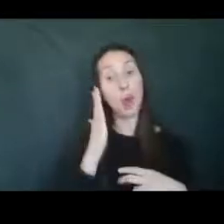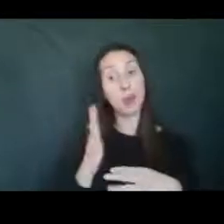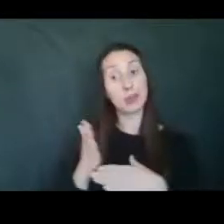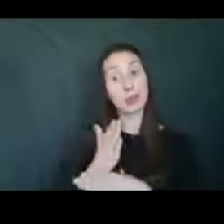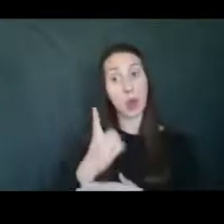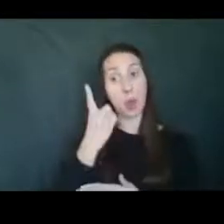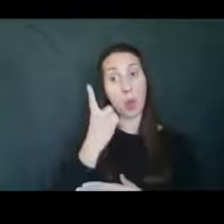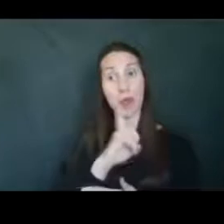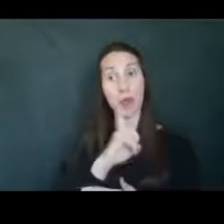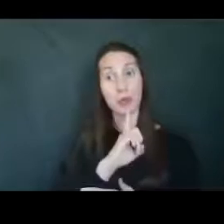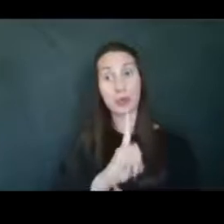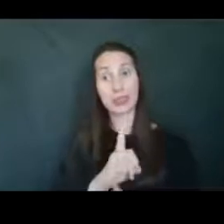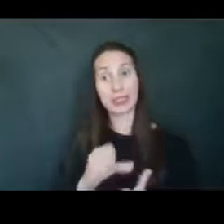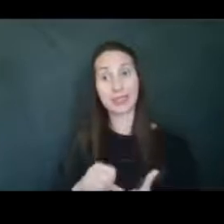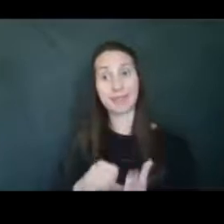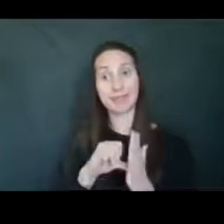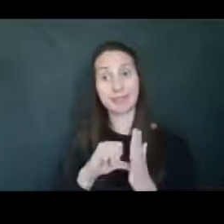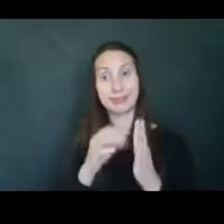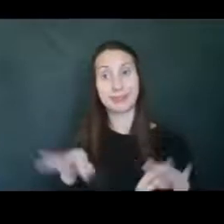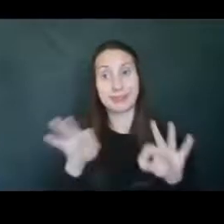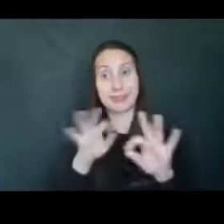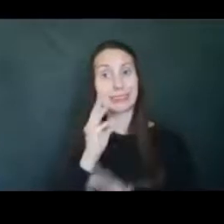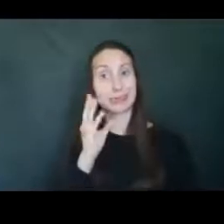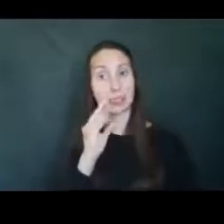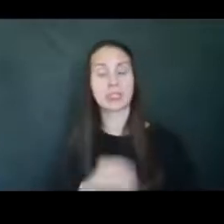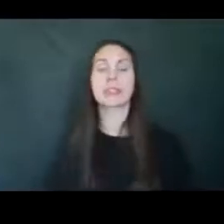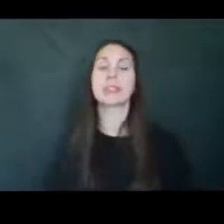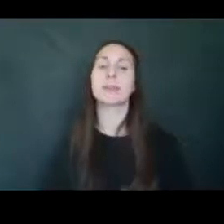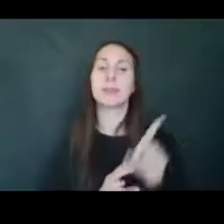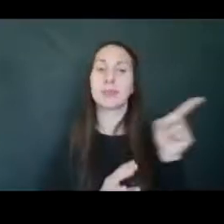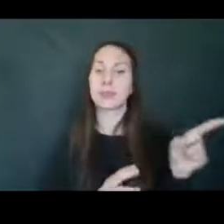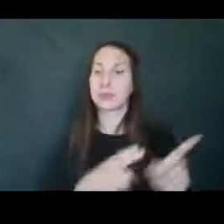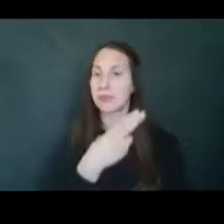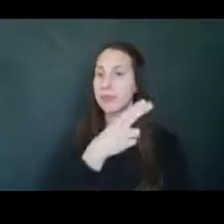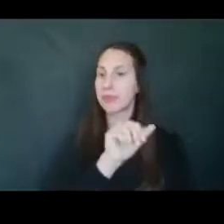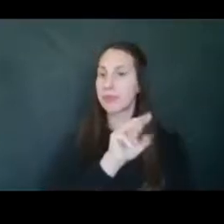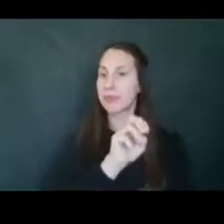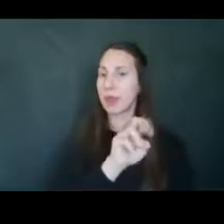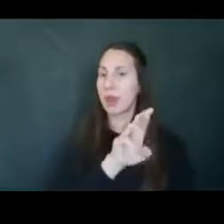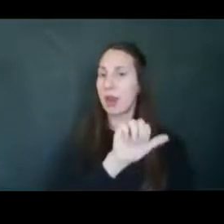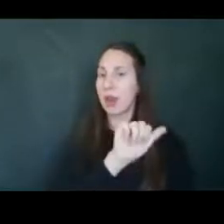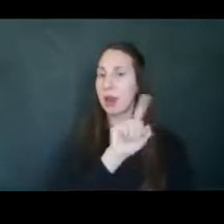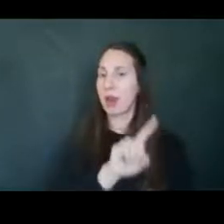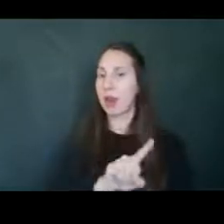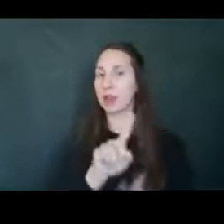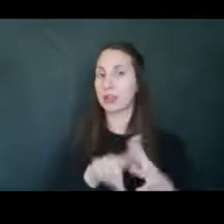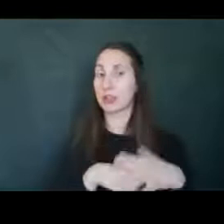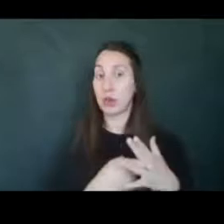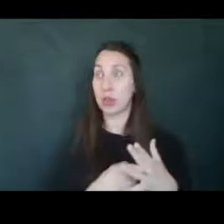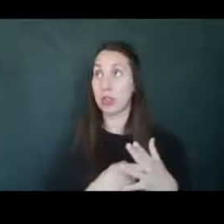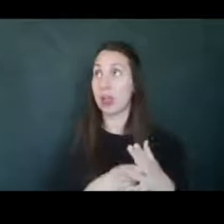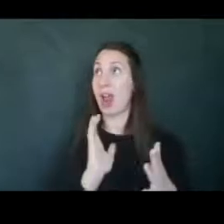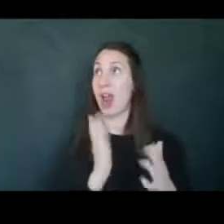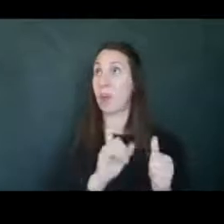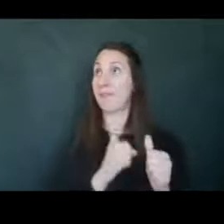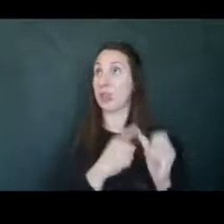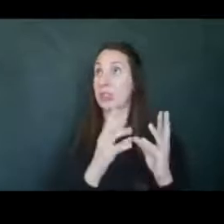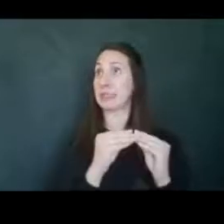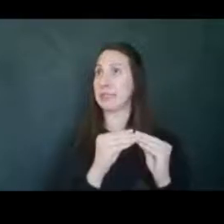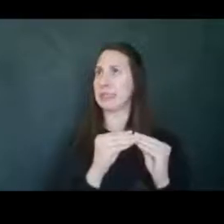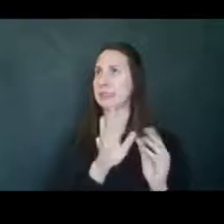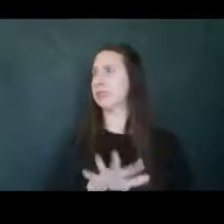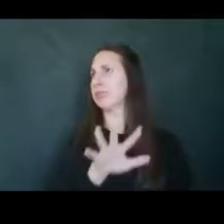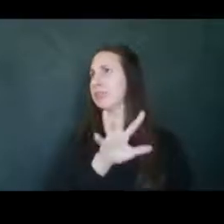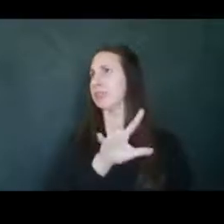experience. Hamir Cause started, the first meeting that we held with the 50 participants, Jewish Family Service convened